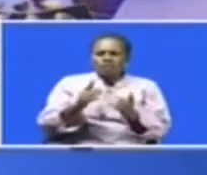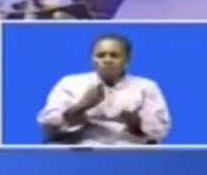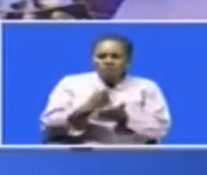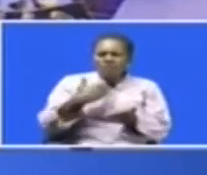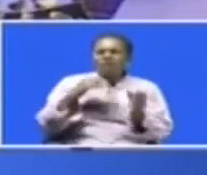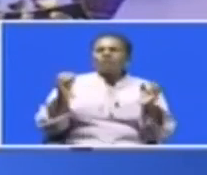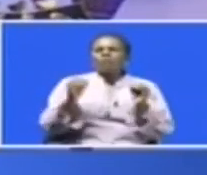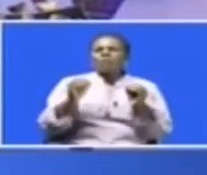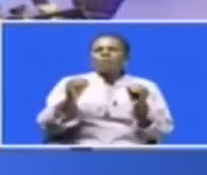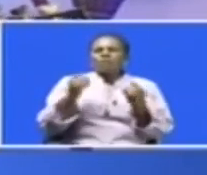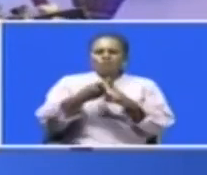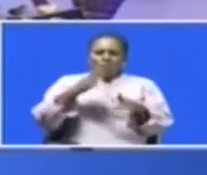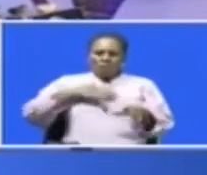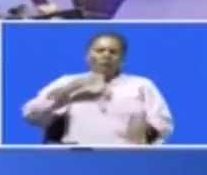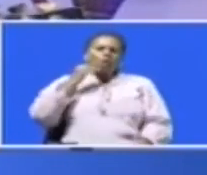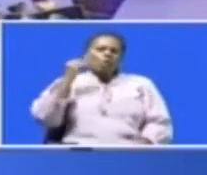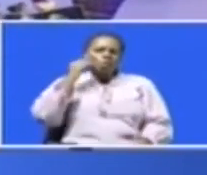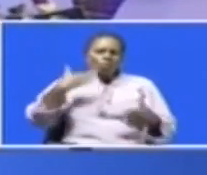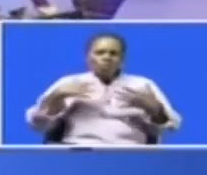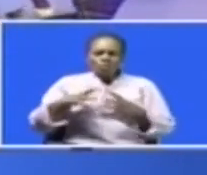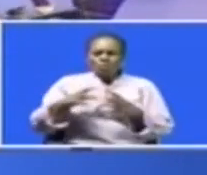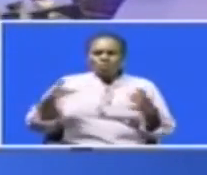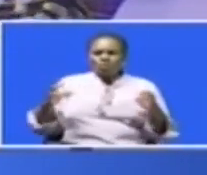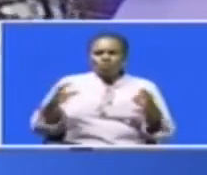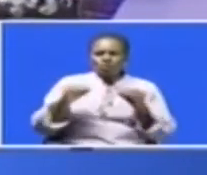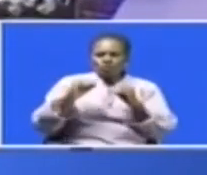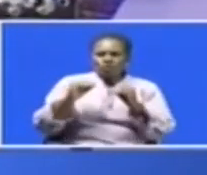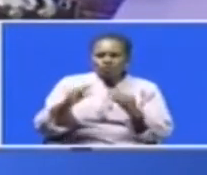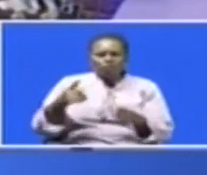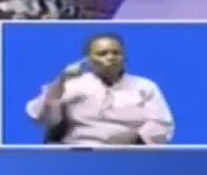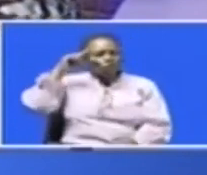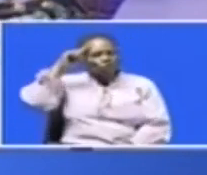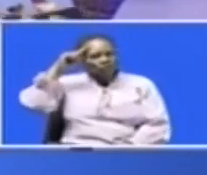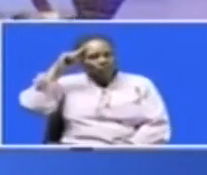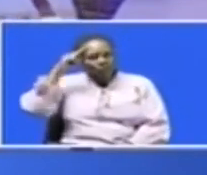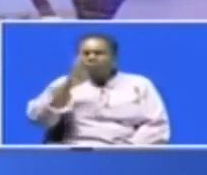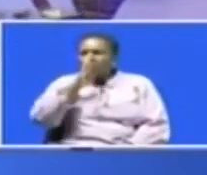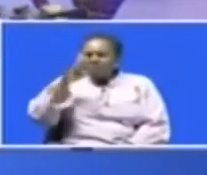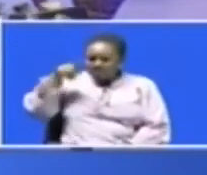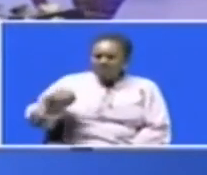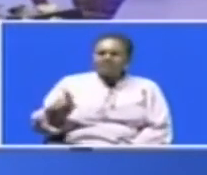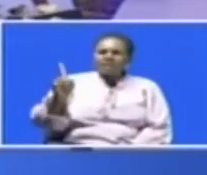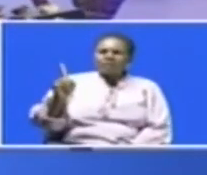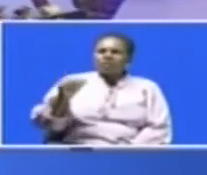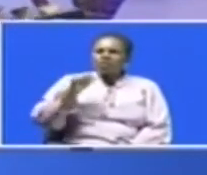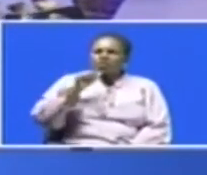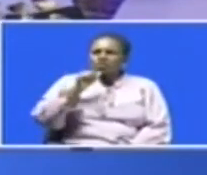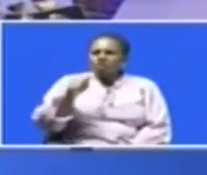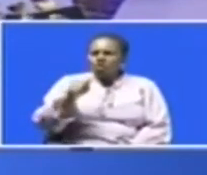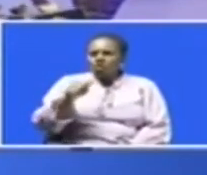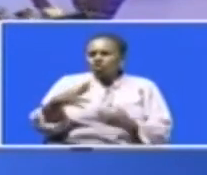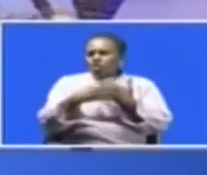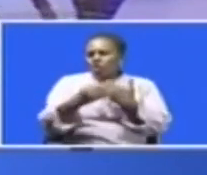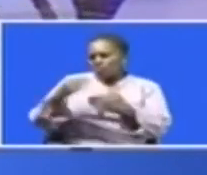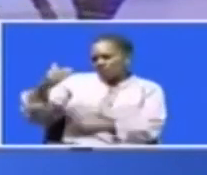so where I'm from, people grow up in artistry. So it teaches you to be original. It teaches you to be yourself, not to have to be the person next to you. But